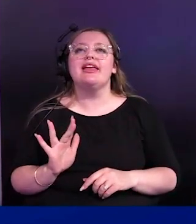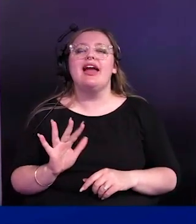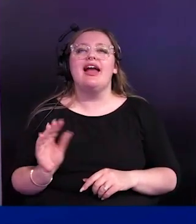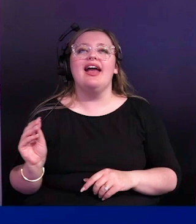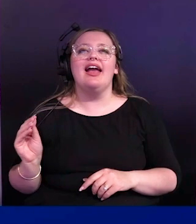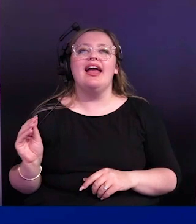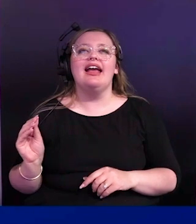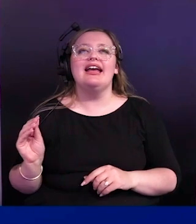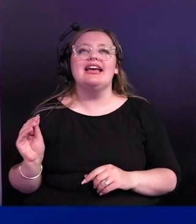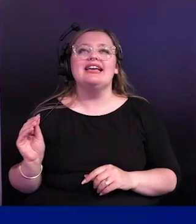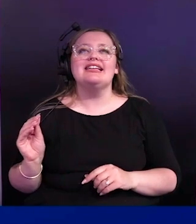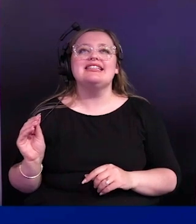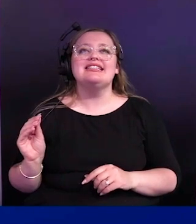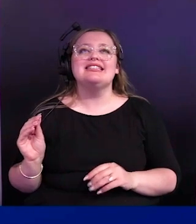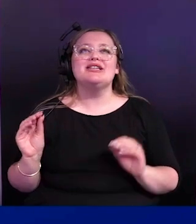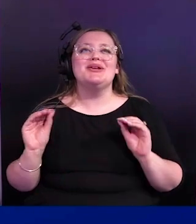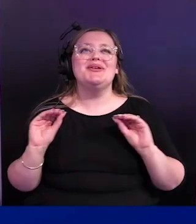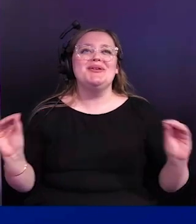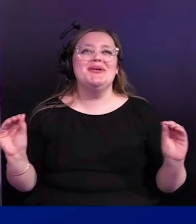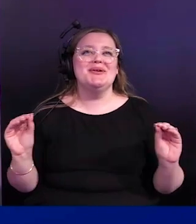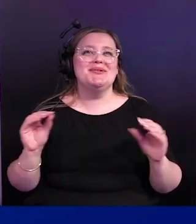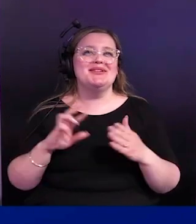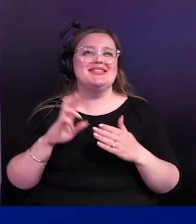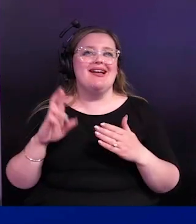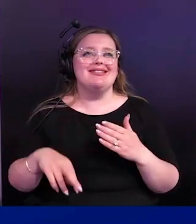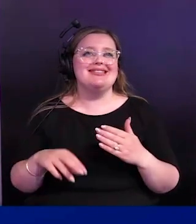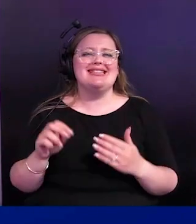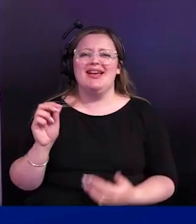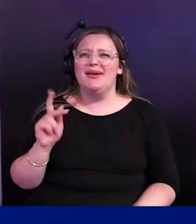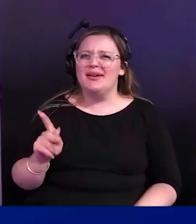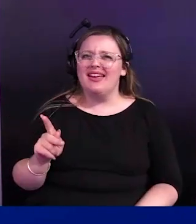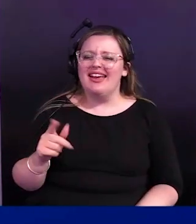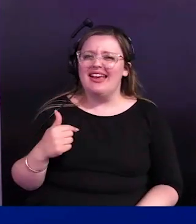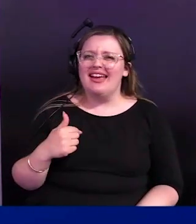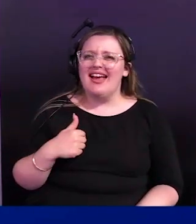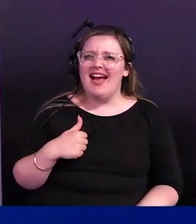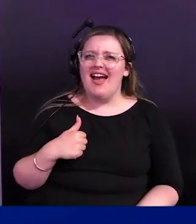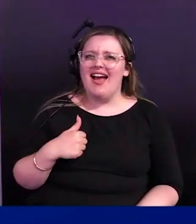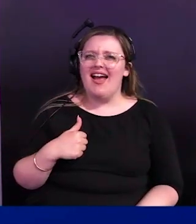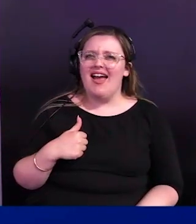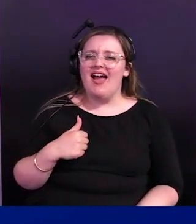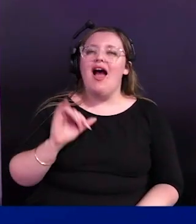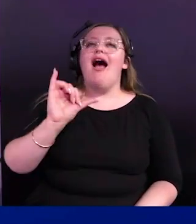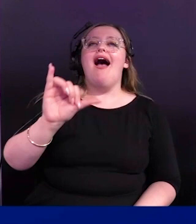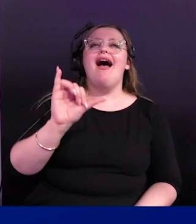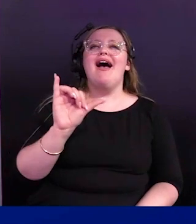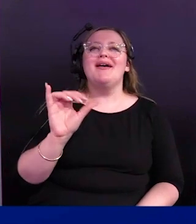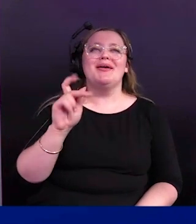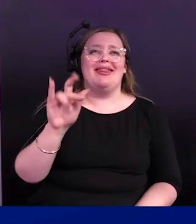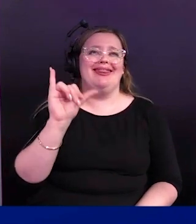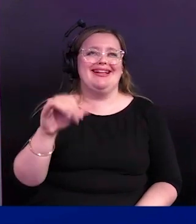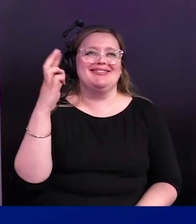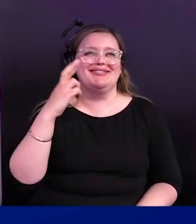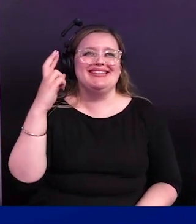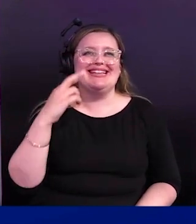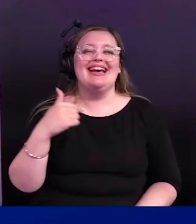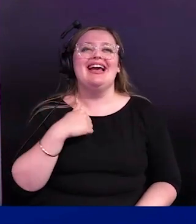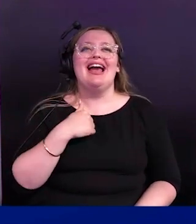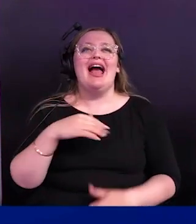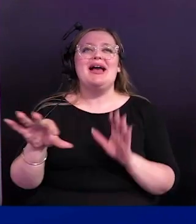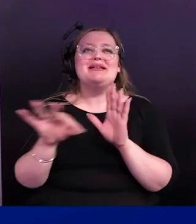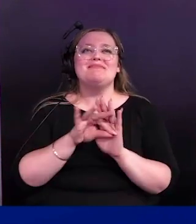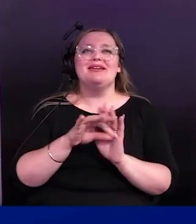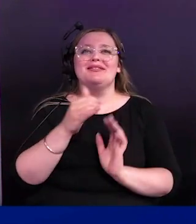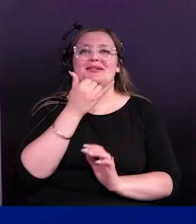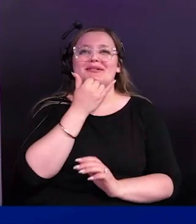have no results. Okay, did I make any? Oh, okay, that's why I chose the wrong event